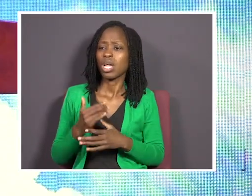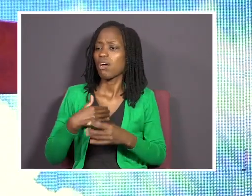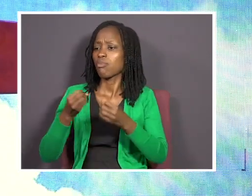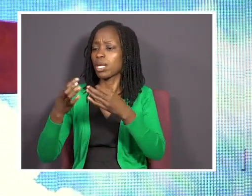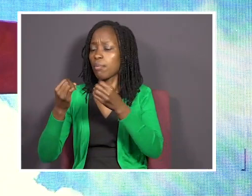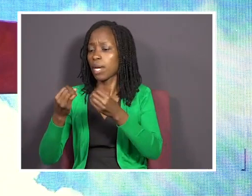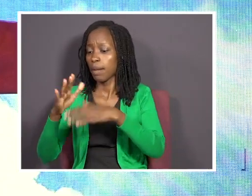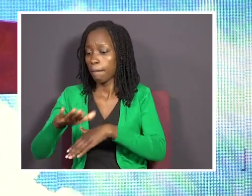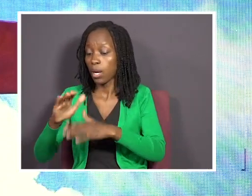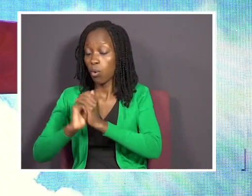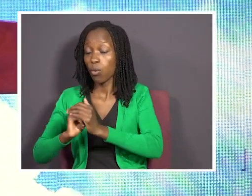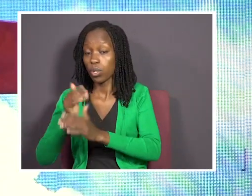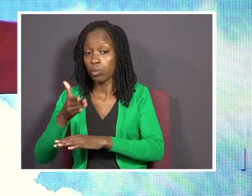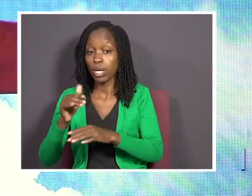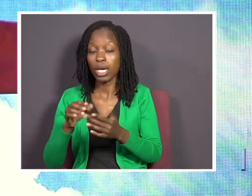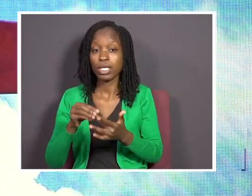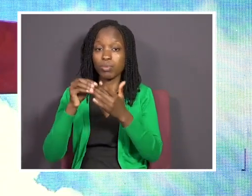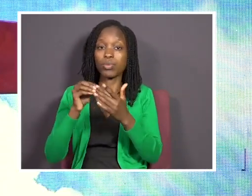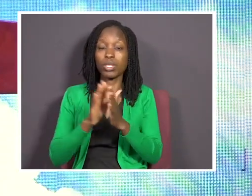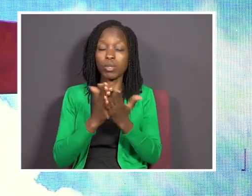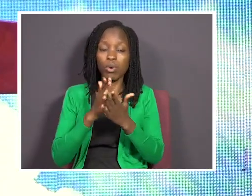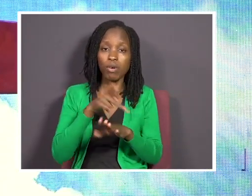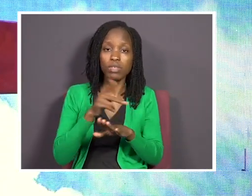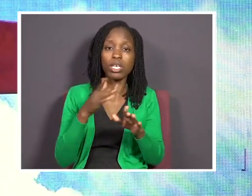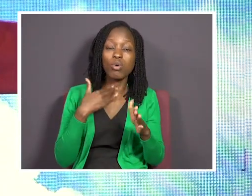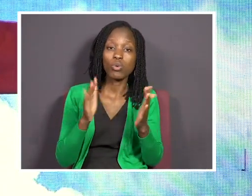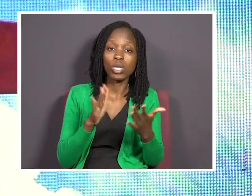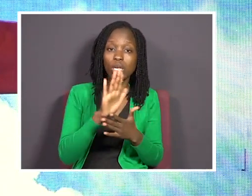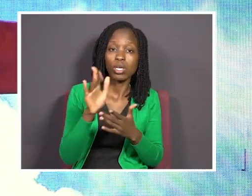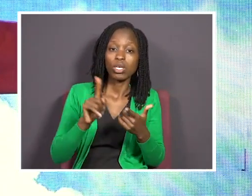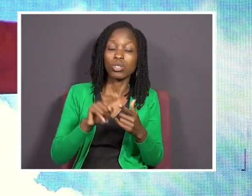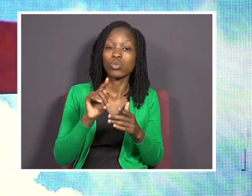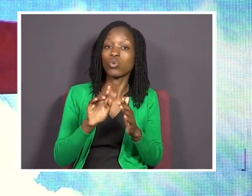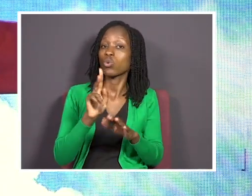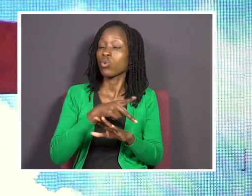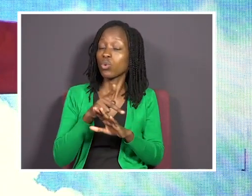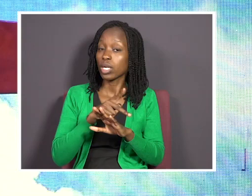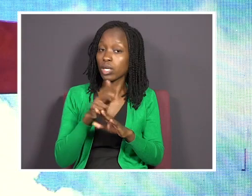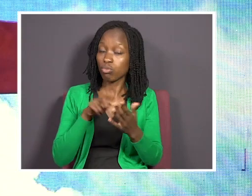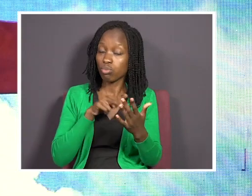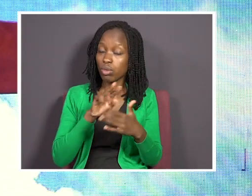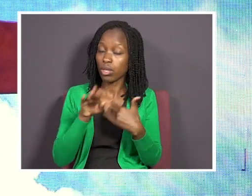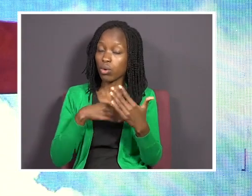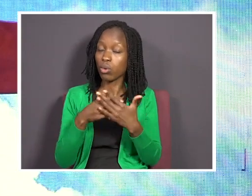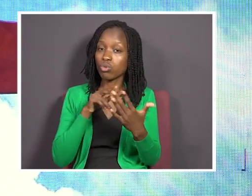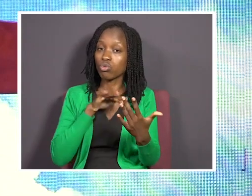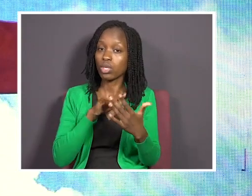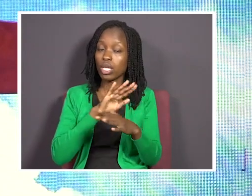There are many, many places, especially in the book of Psalms, and I would encourage you to read the book of Psalms